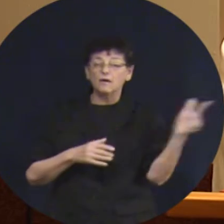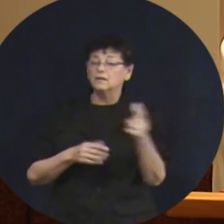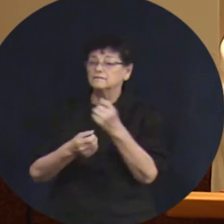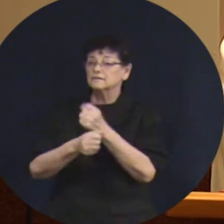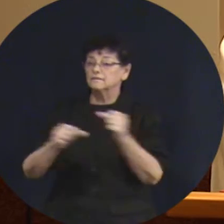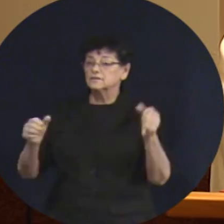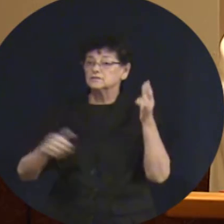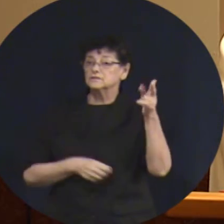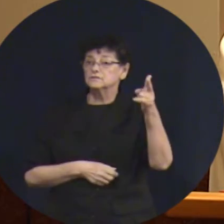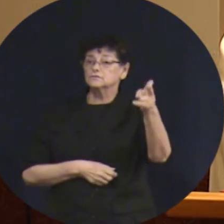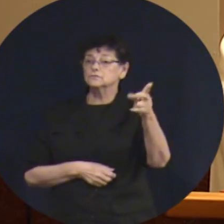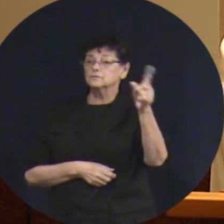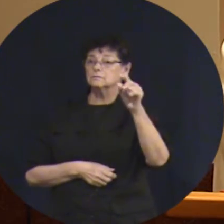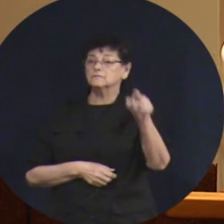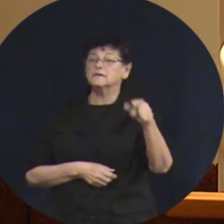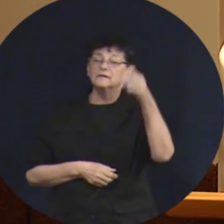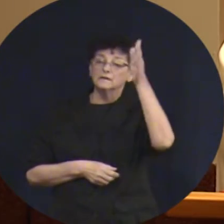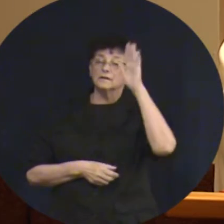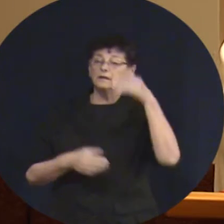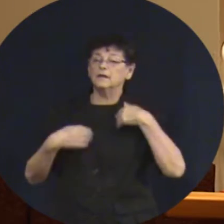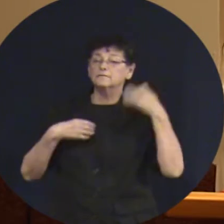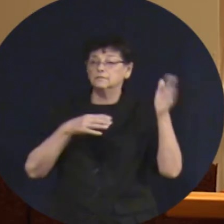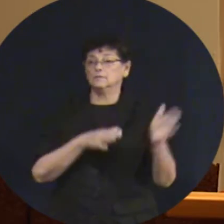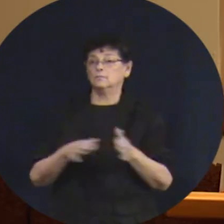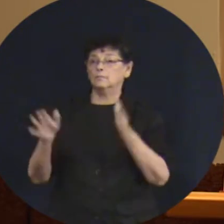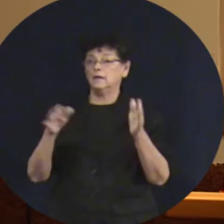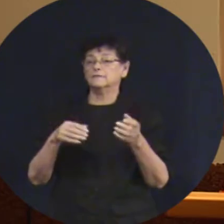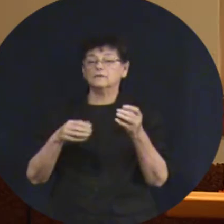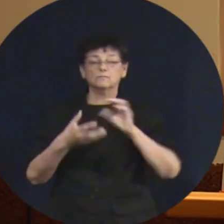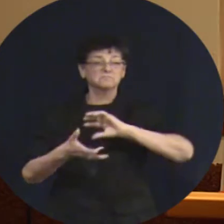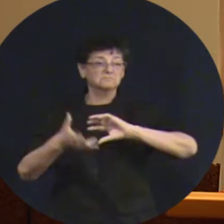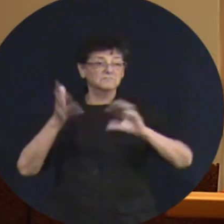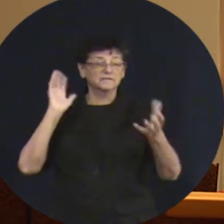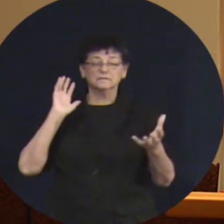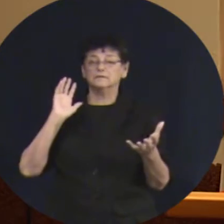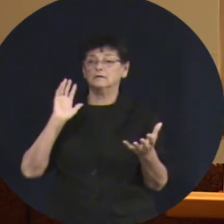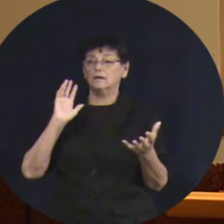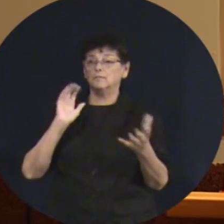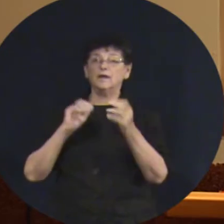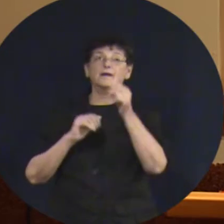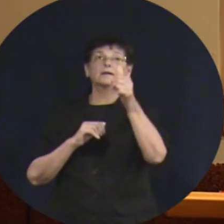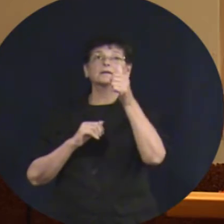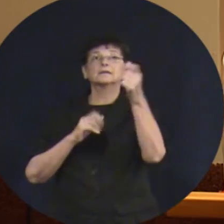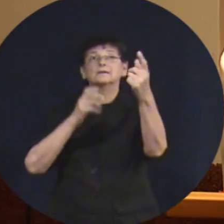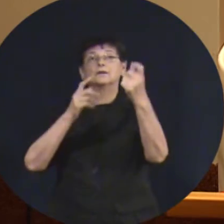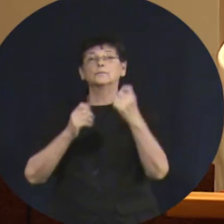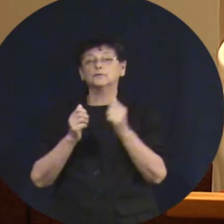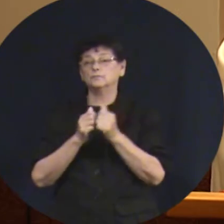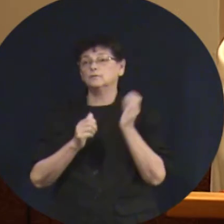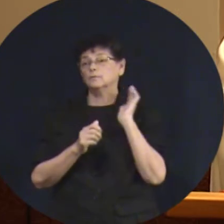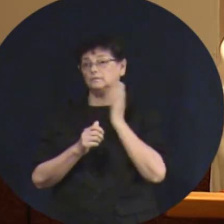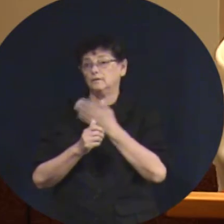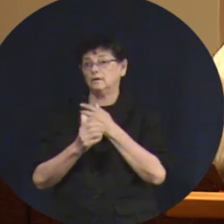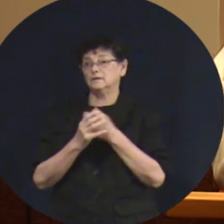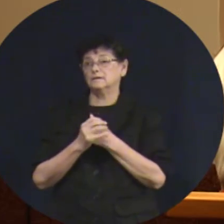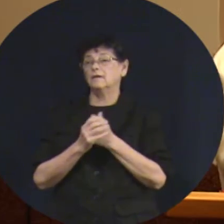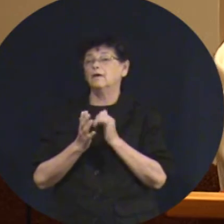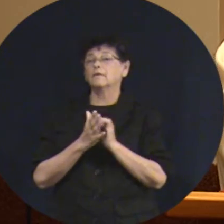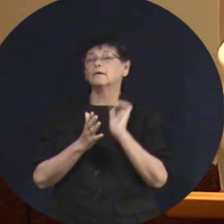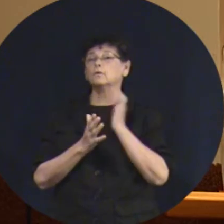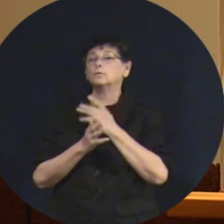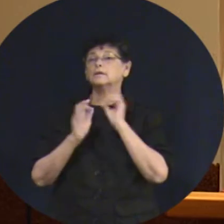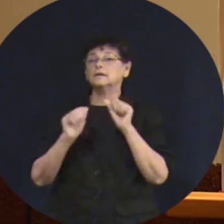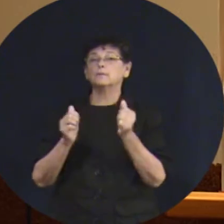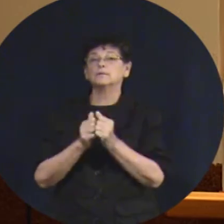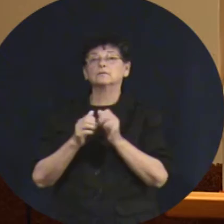salvation history? God having plans, we messing it up, and him coming to be with us so that we can